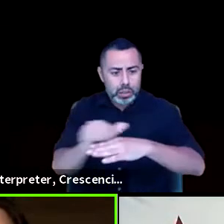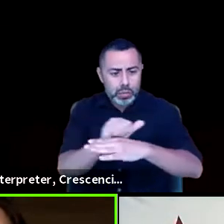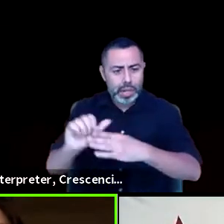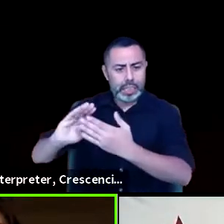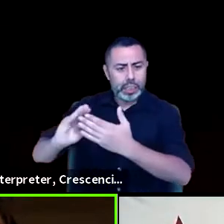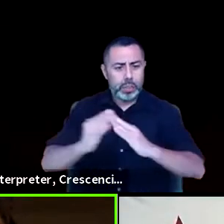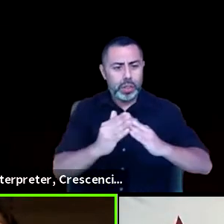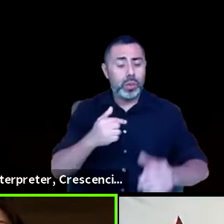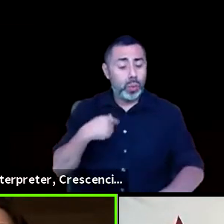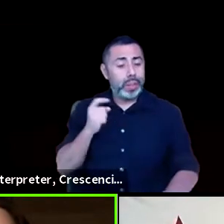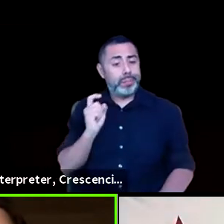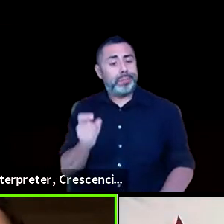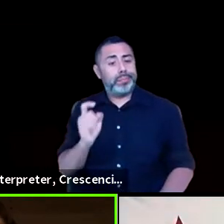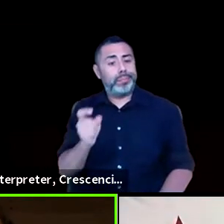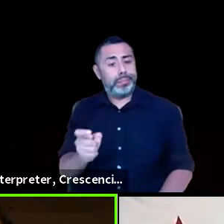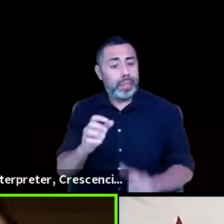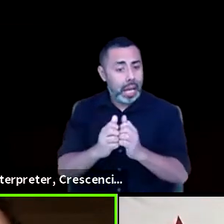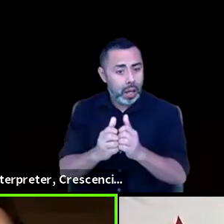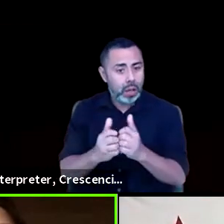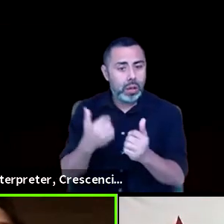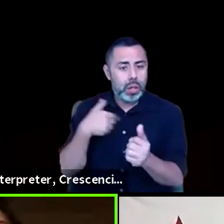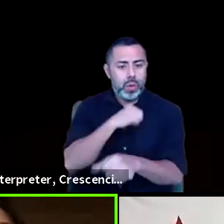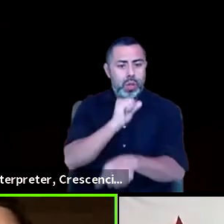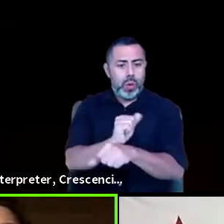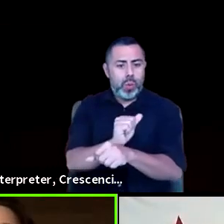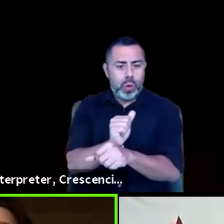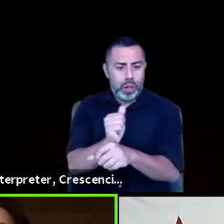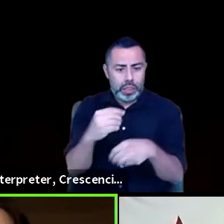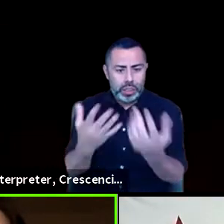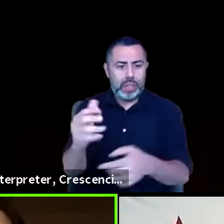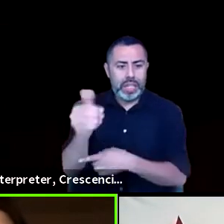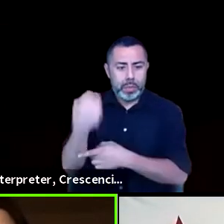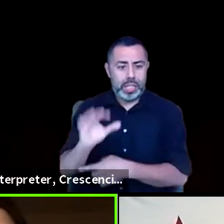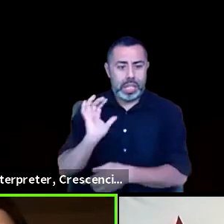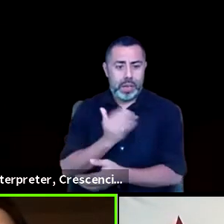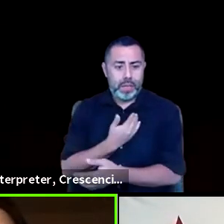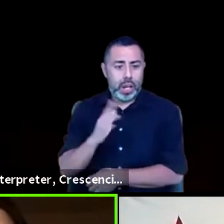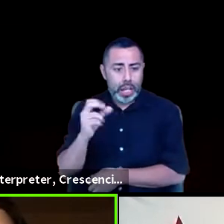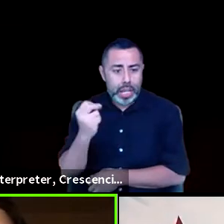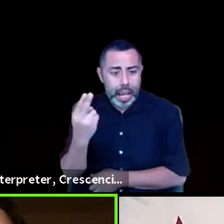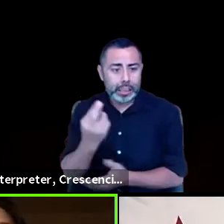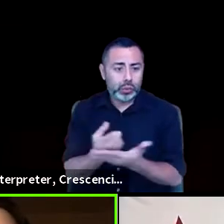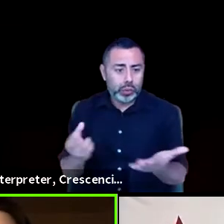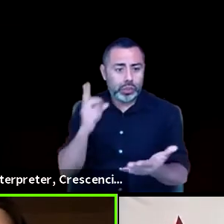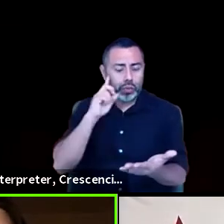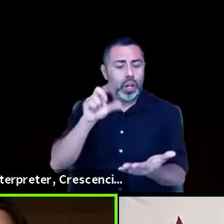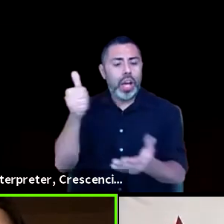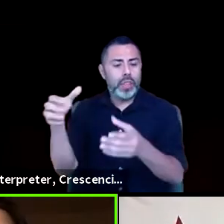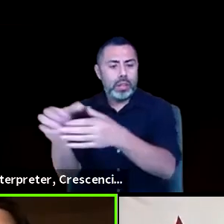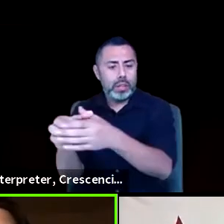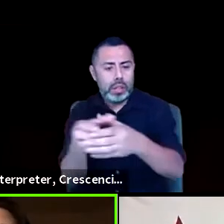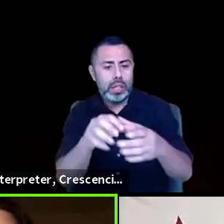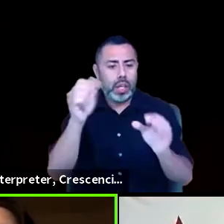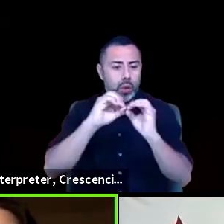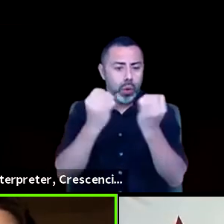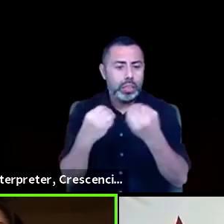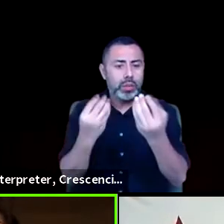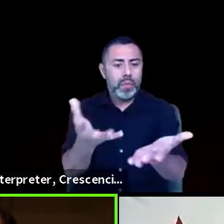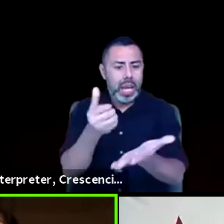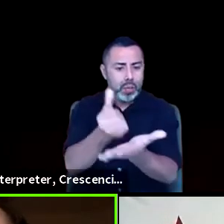providing relief with a focus on serving the most vulnerable populations of freelance artists, including Black, Indigenous,